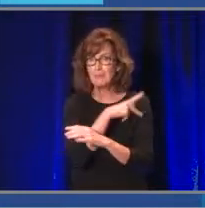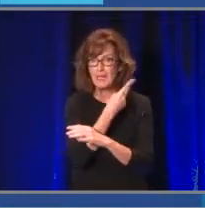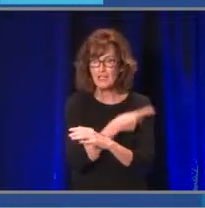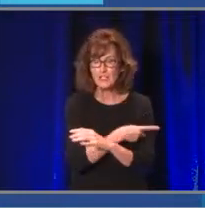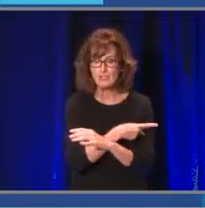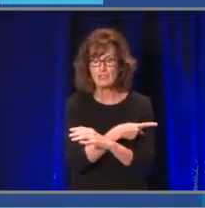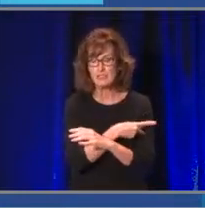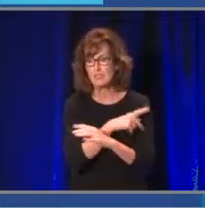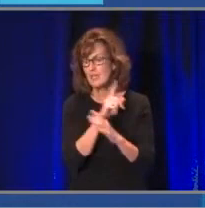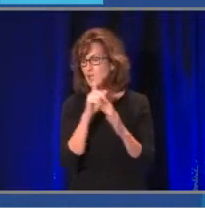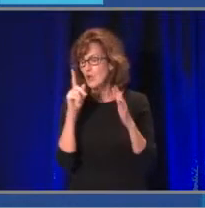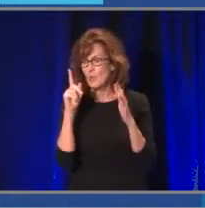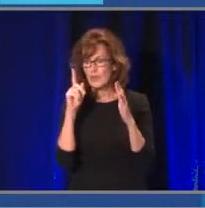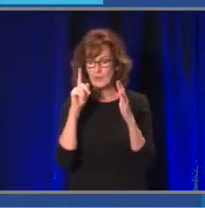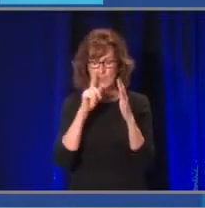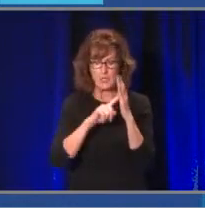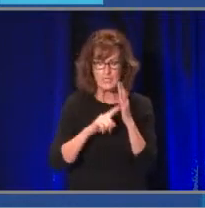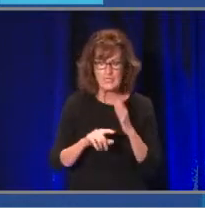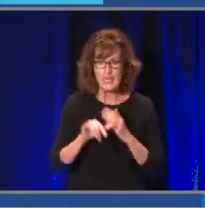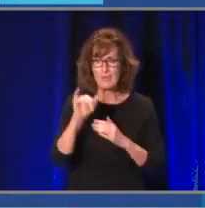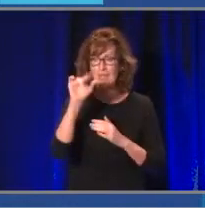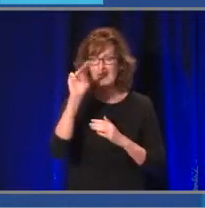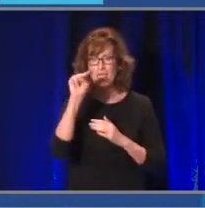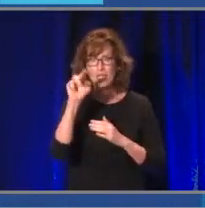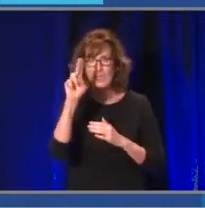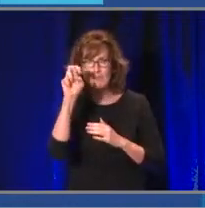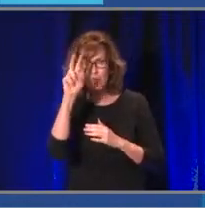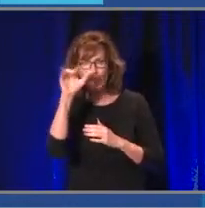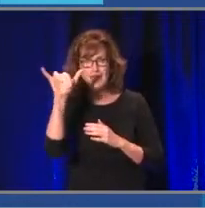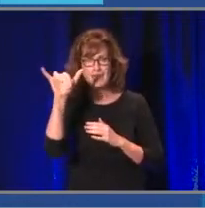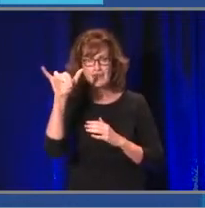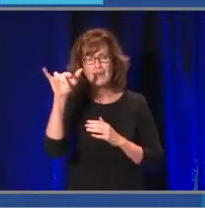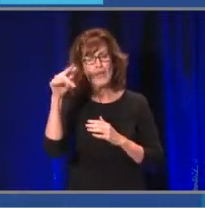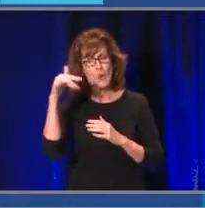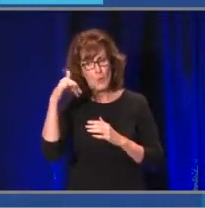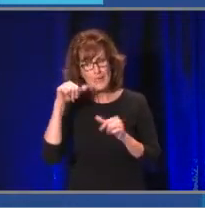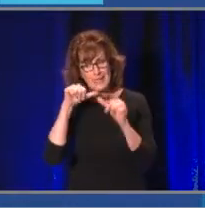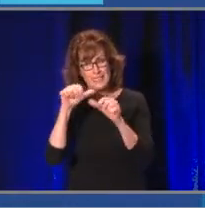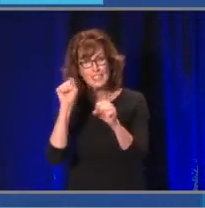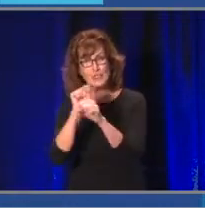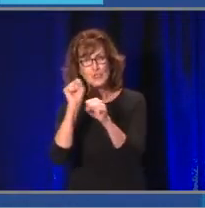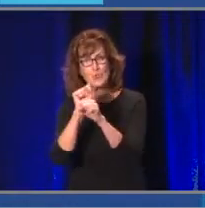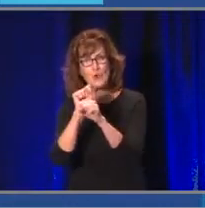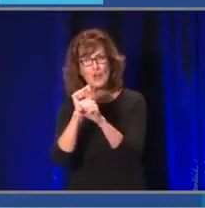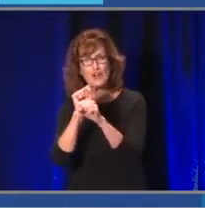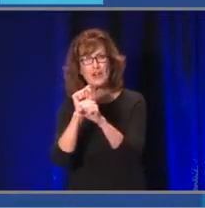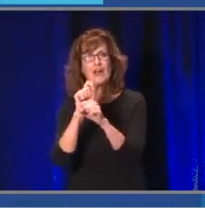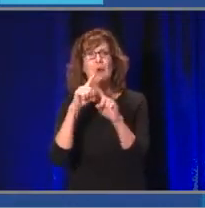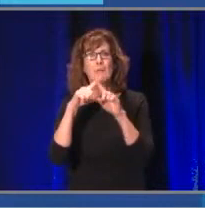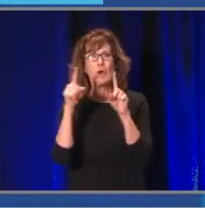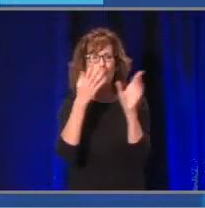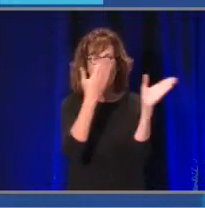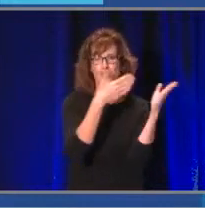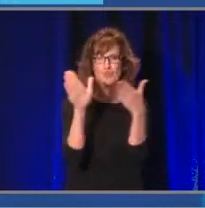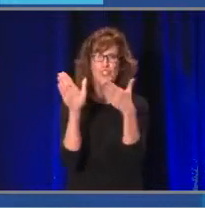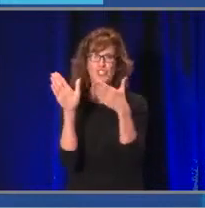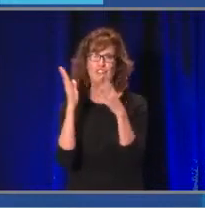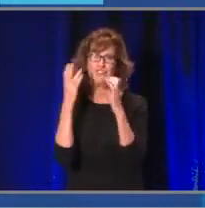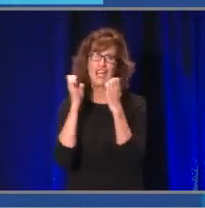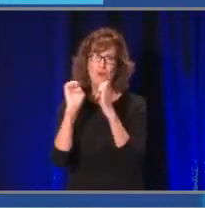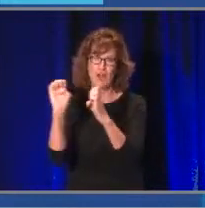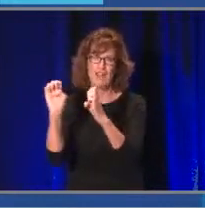so we still continued some work, but we had to shift our efforts in not the direction that we had intended to be